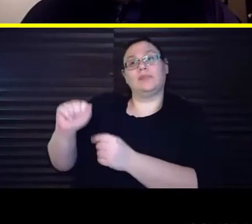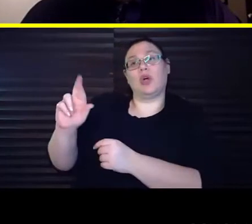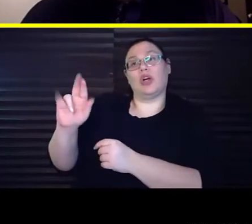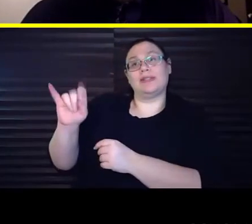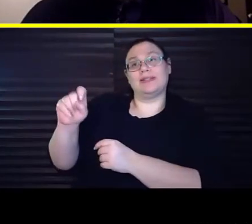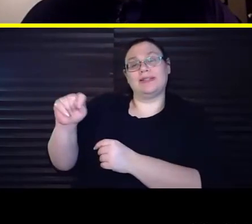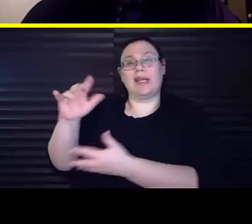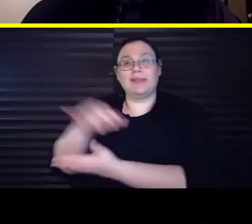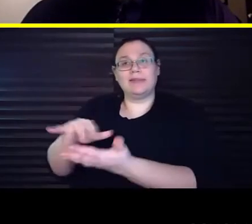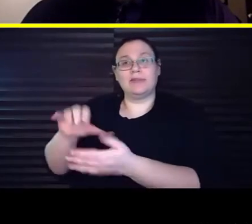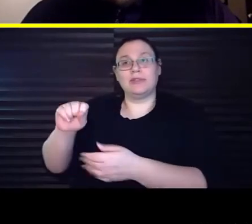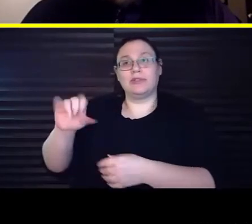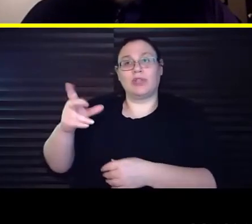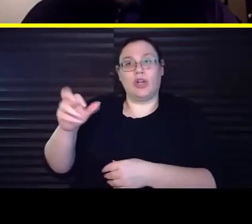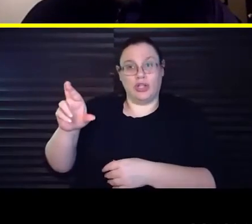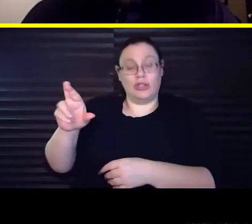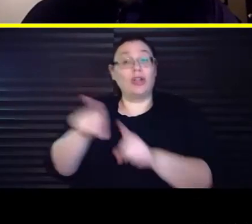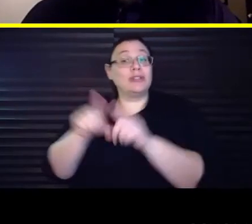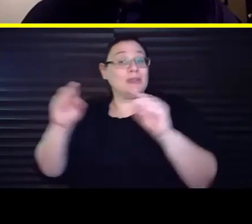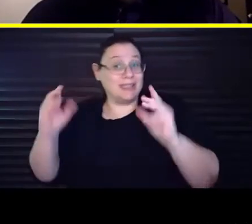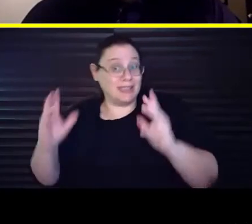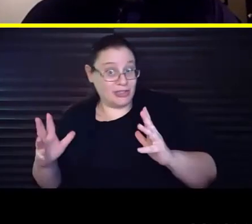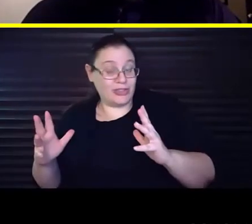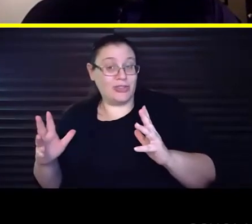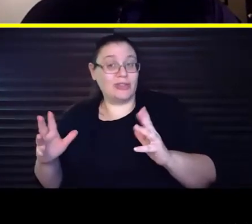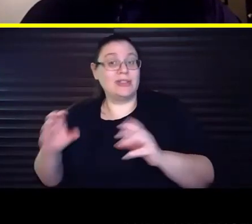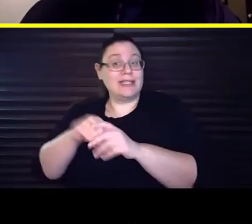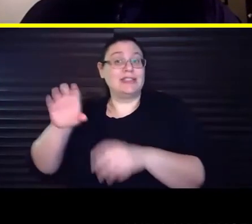scholar and also a teacher in Chicago,